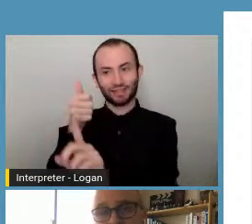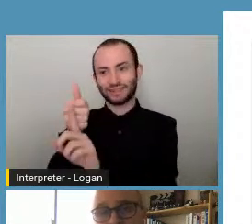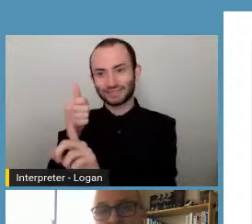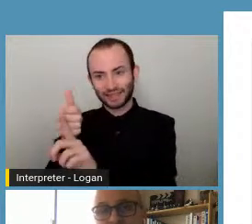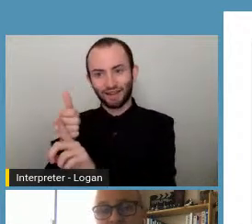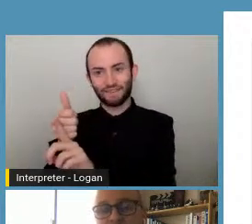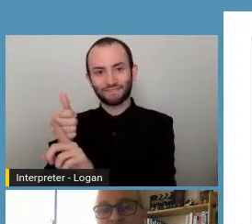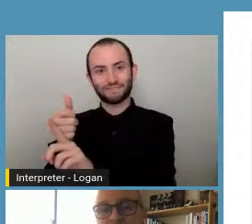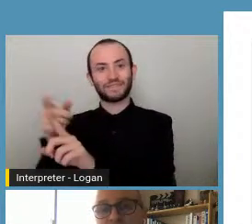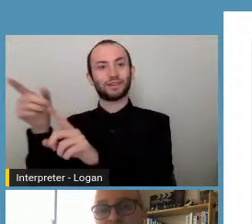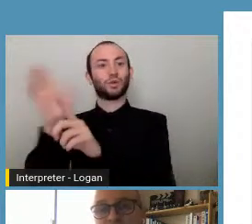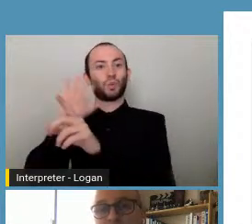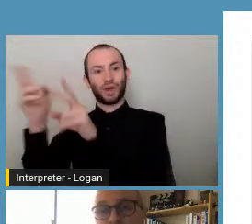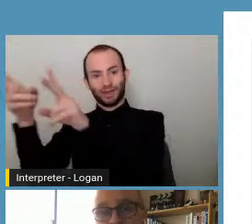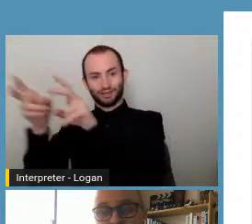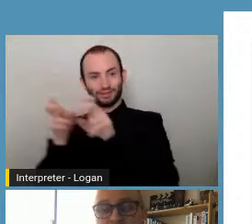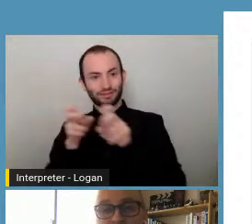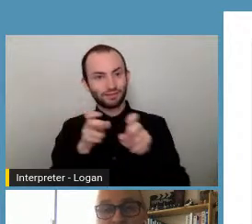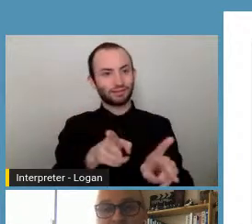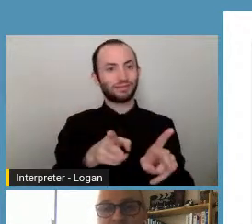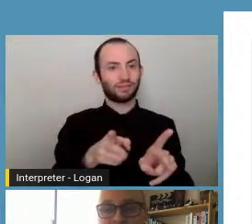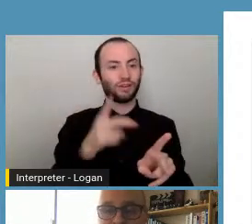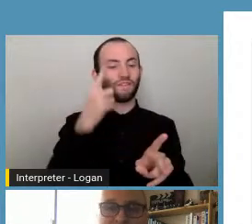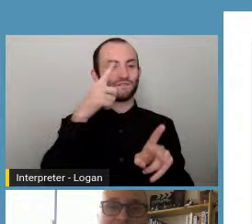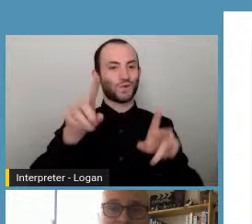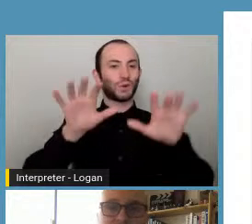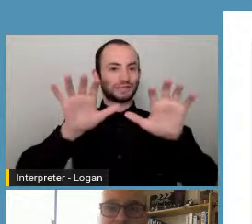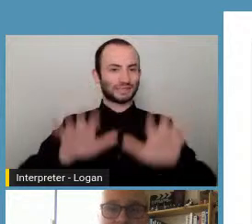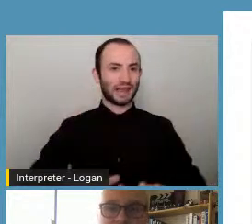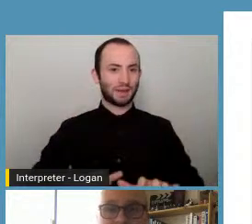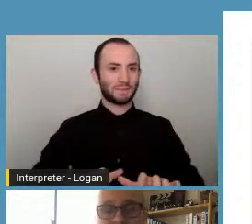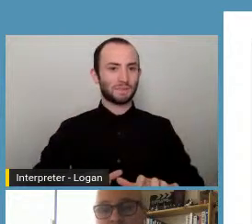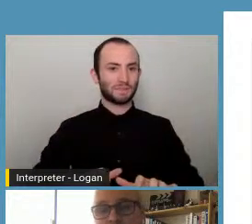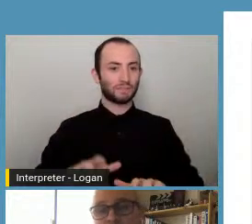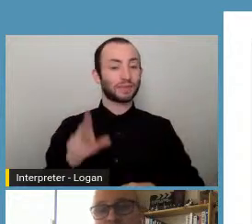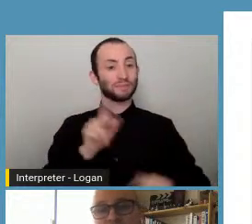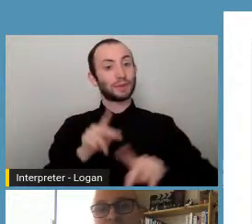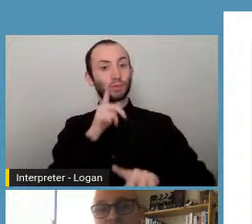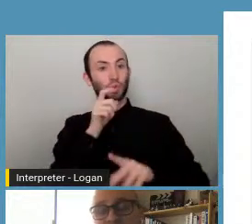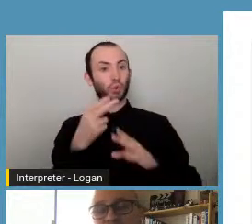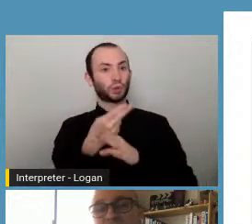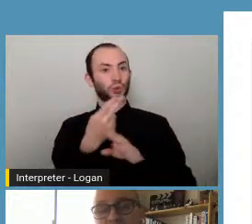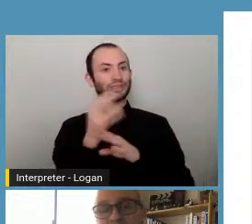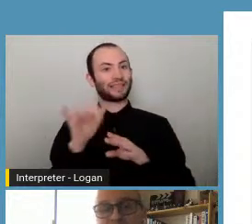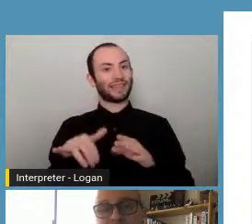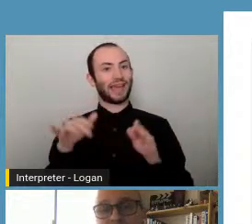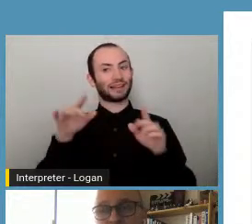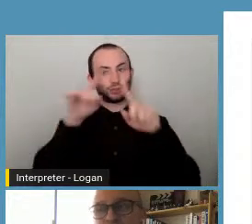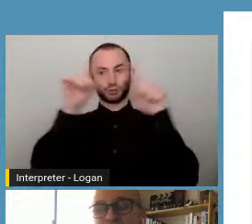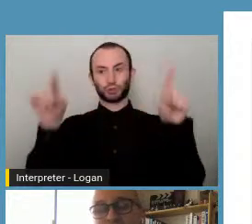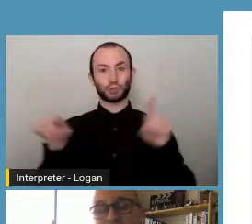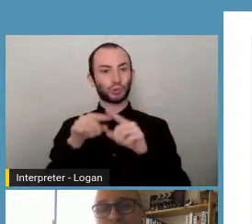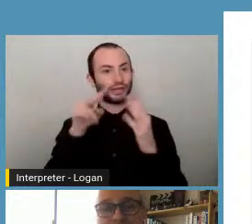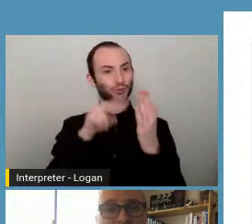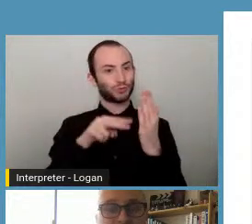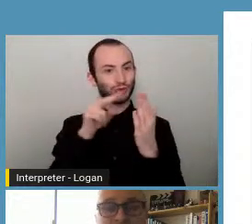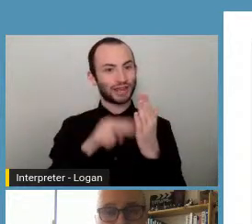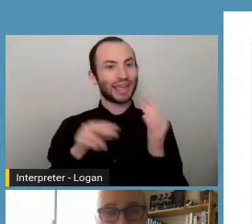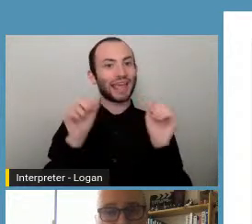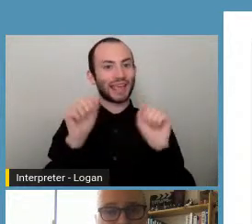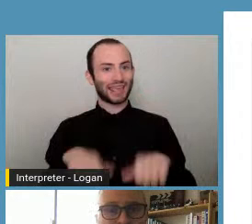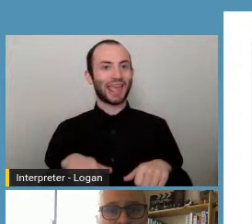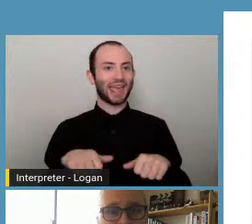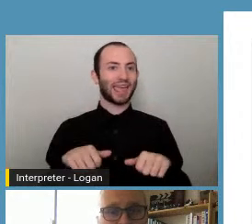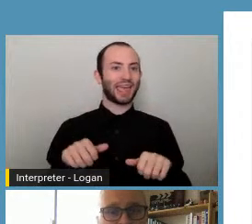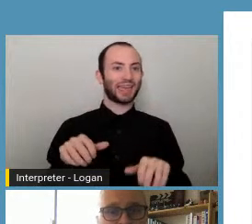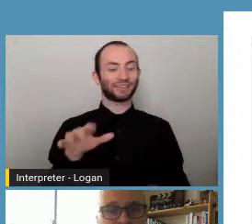so that there's a semantic structure and someone with a screen reader is actually able to tab across the page and navigate that page the same as